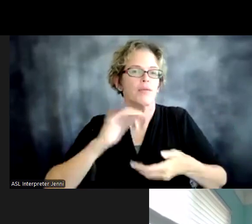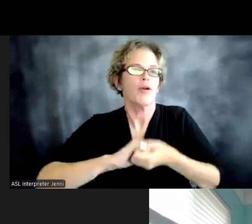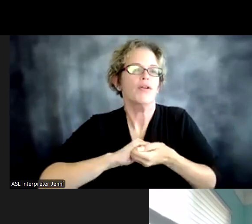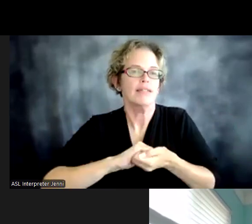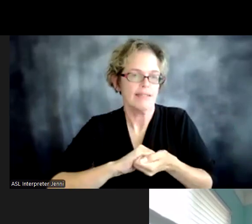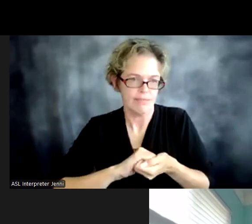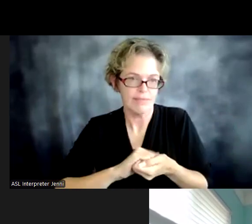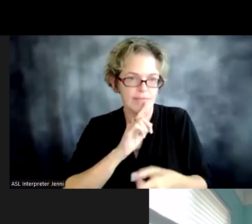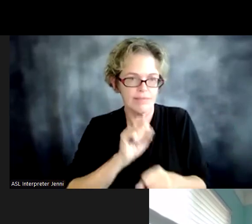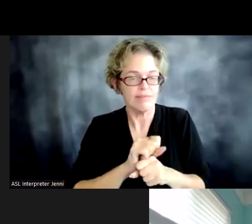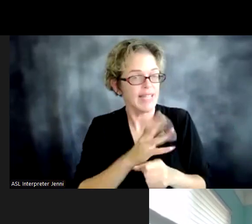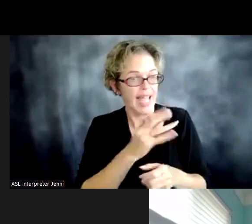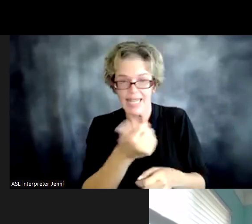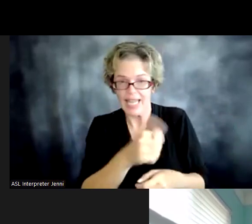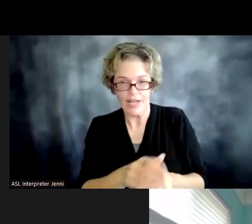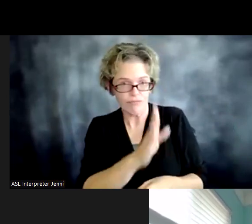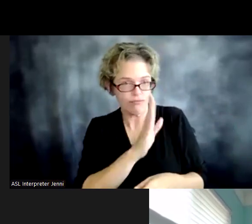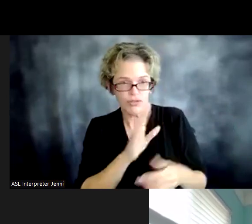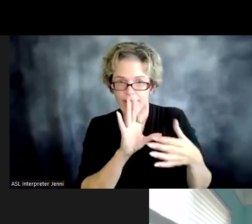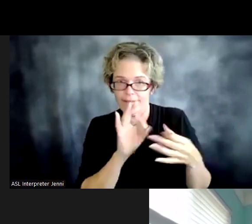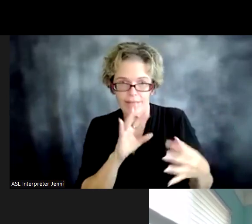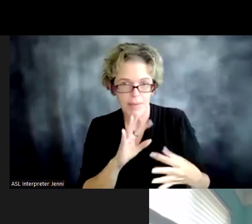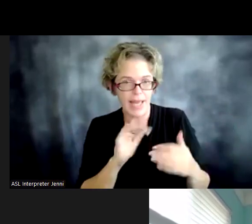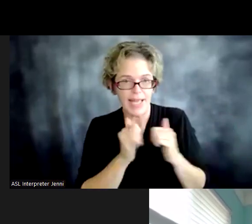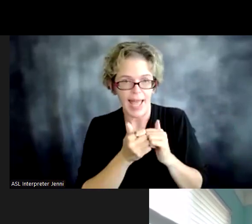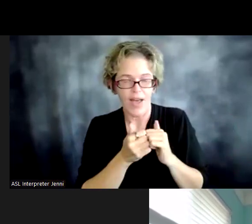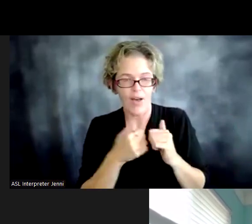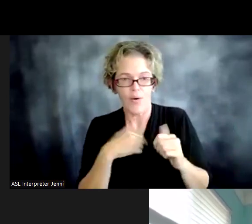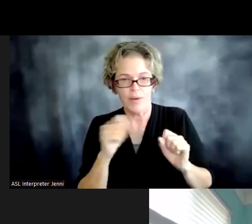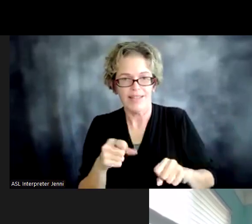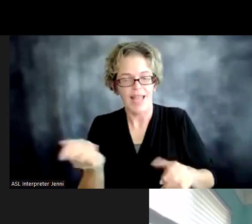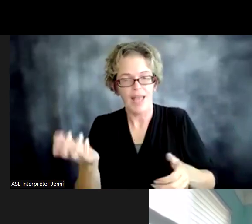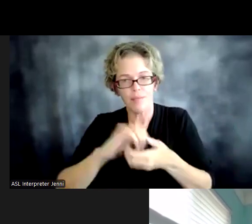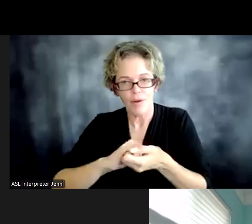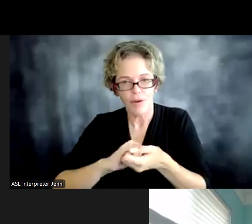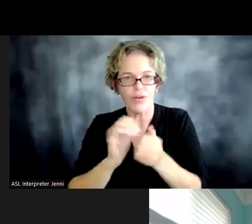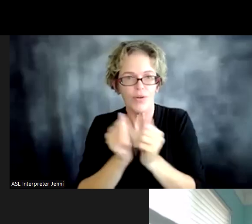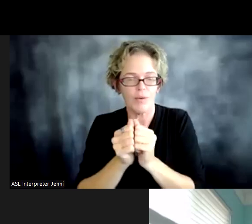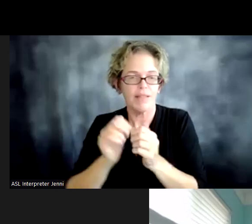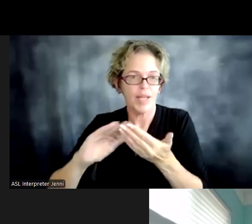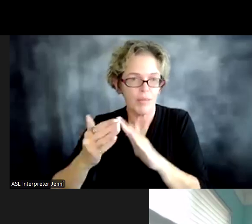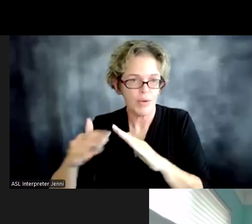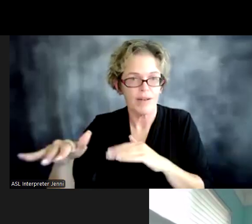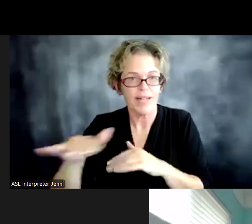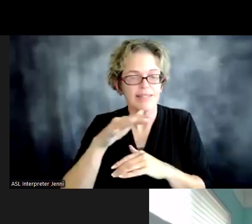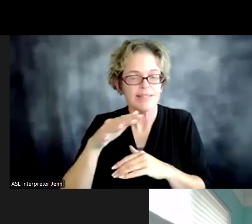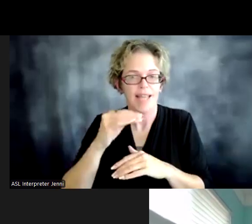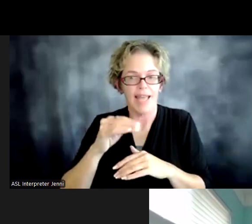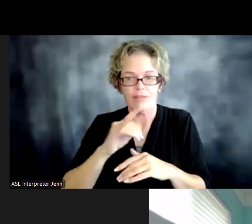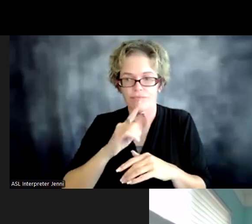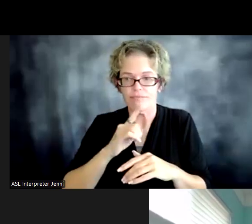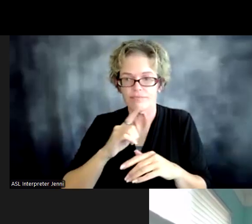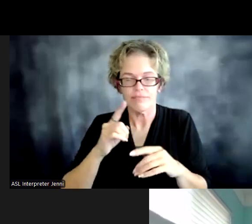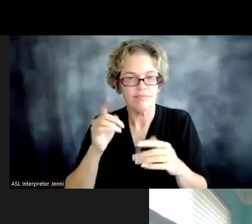any direct feedback about ways that we could partner with communities and be in contact with those